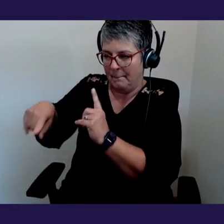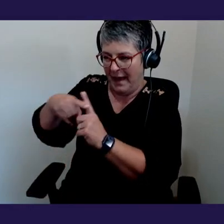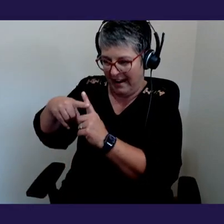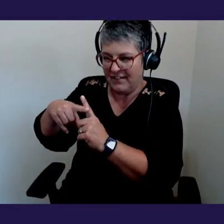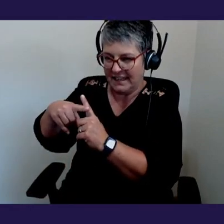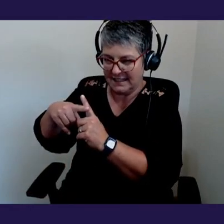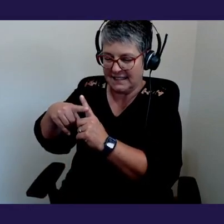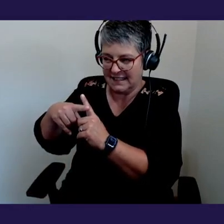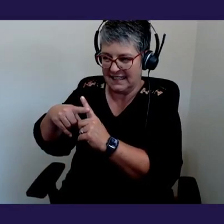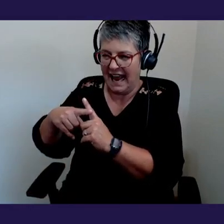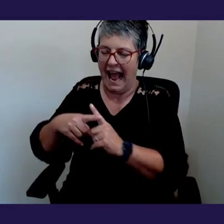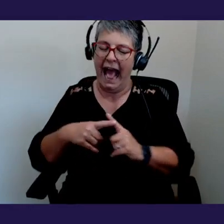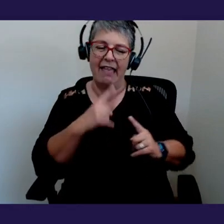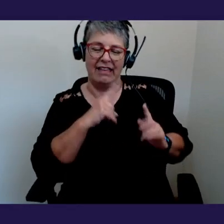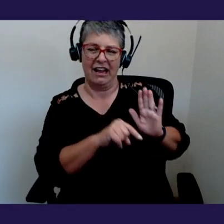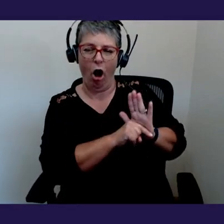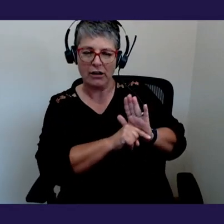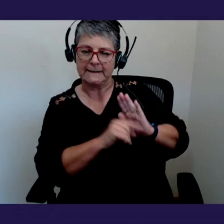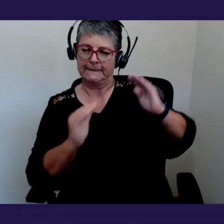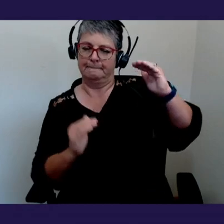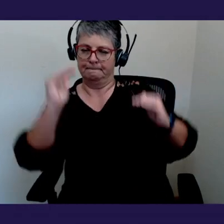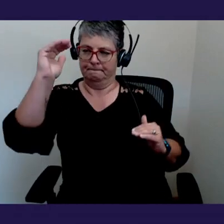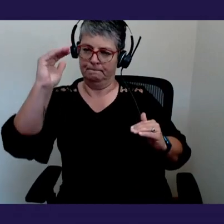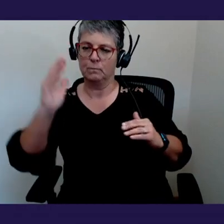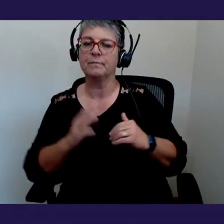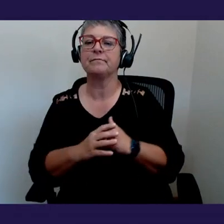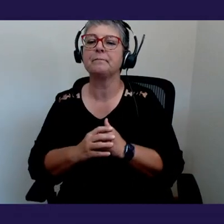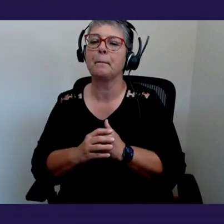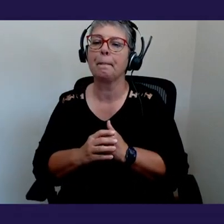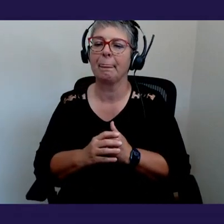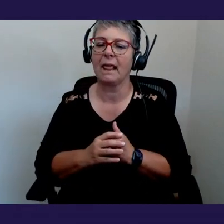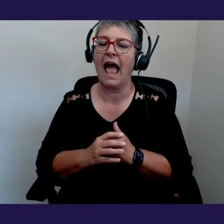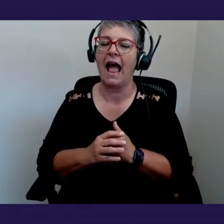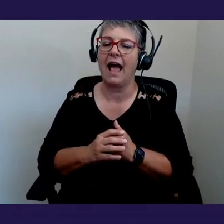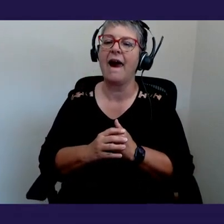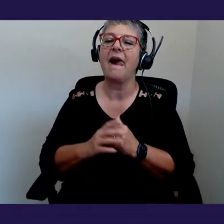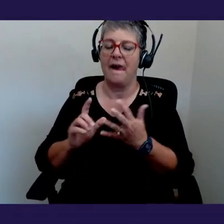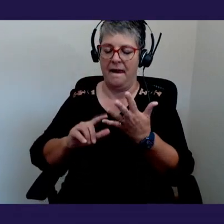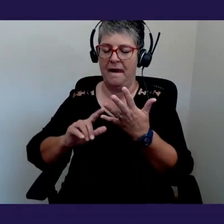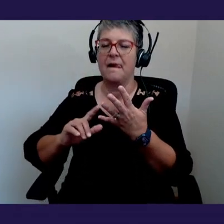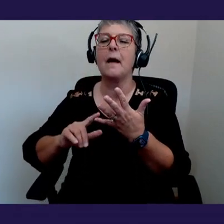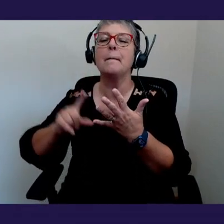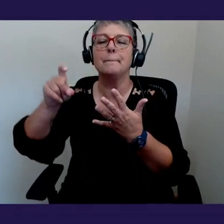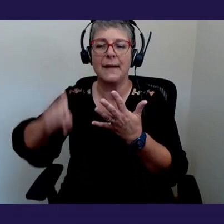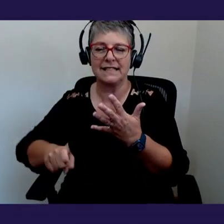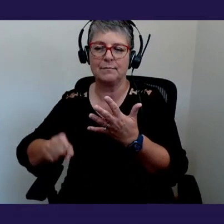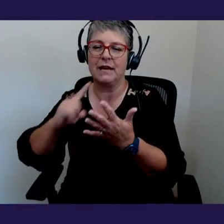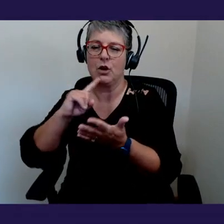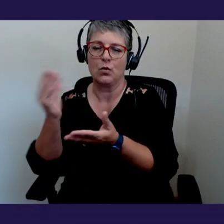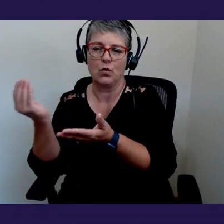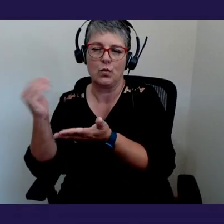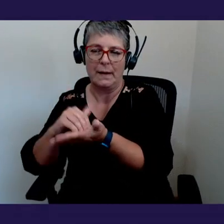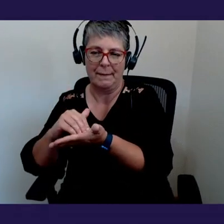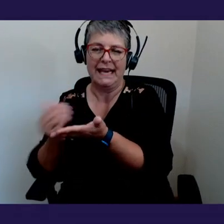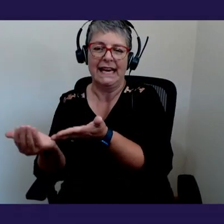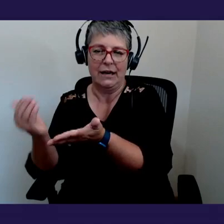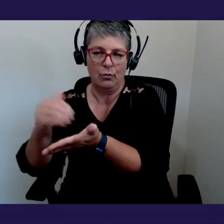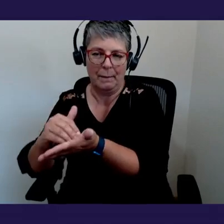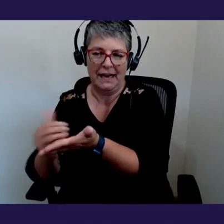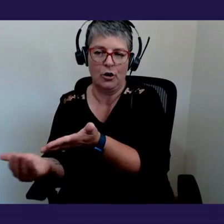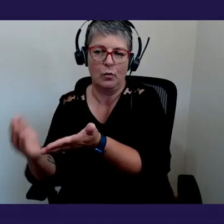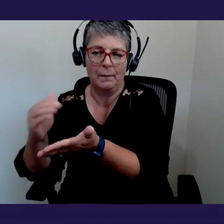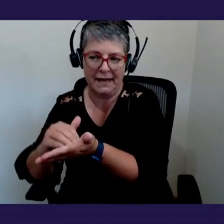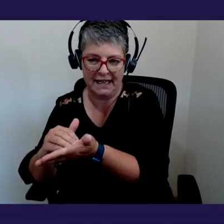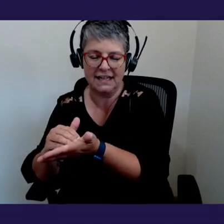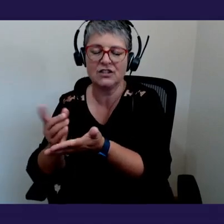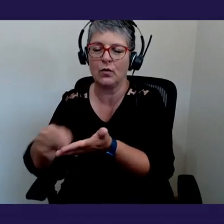already deeply aligns with their core values and belief. And 5, it must be repeated and reinforced so it does not wane away